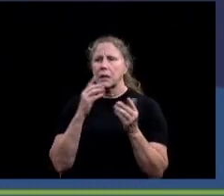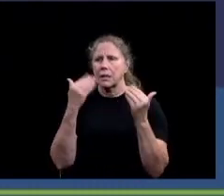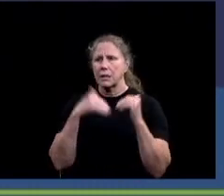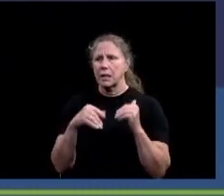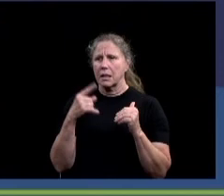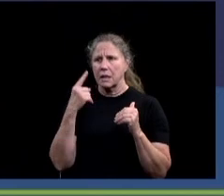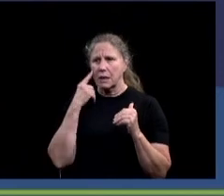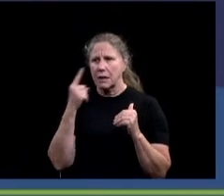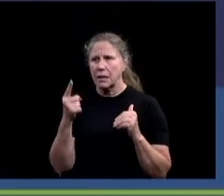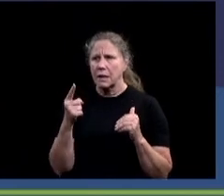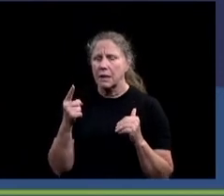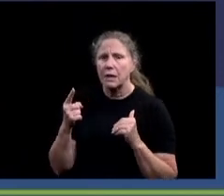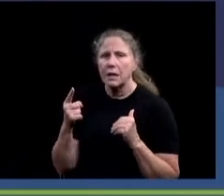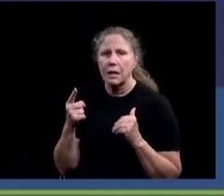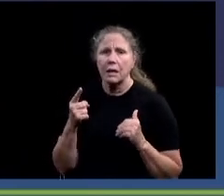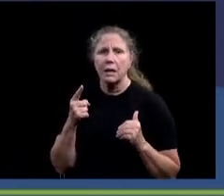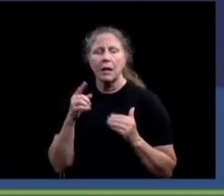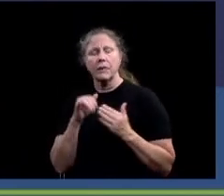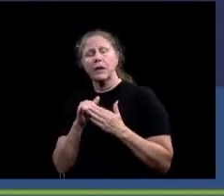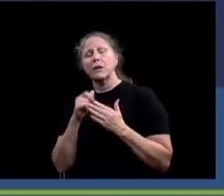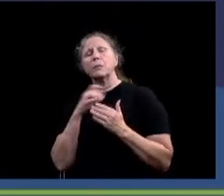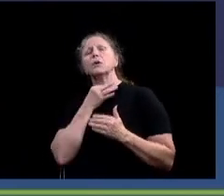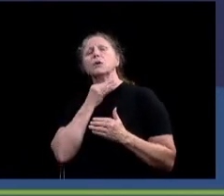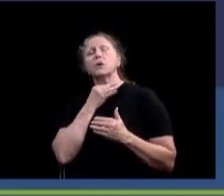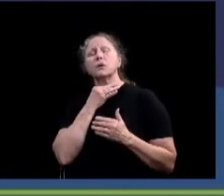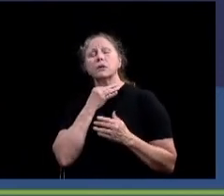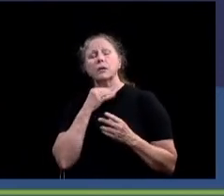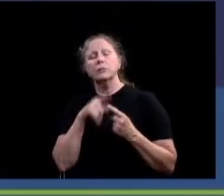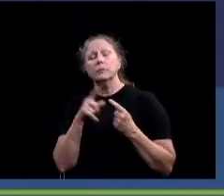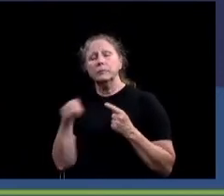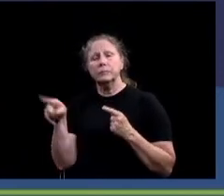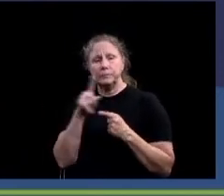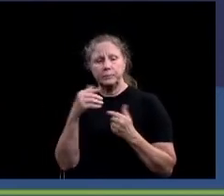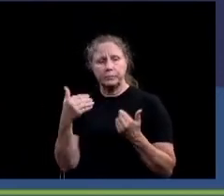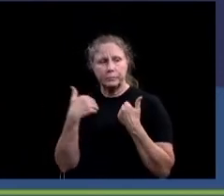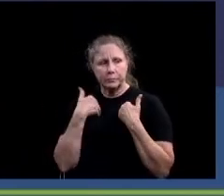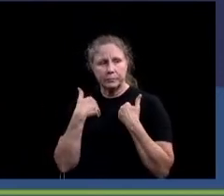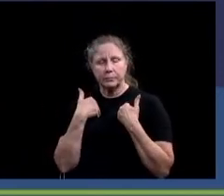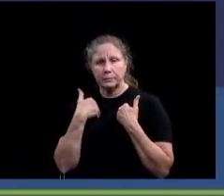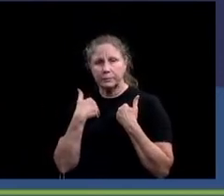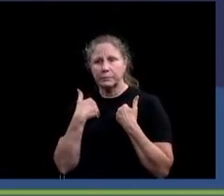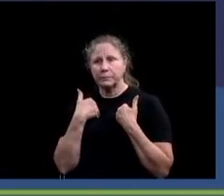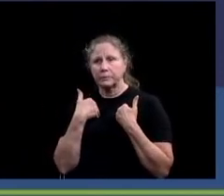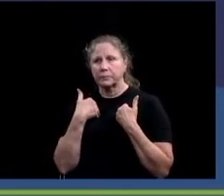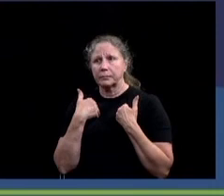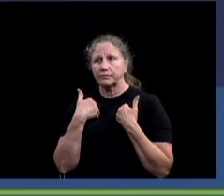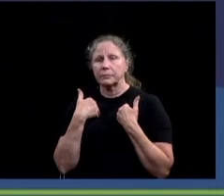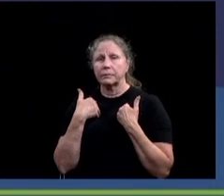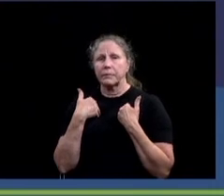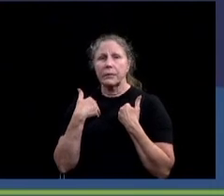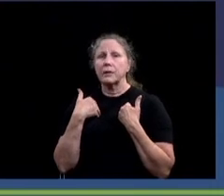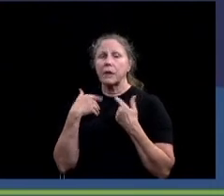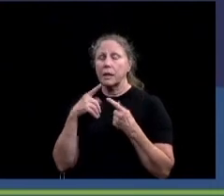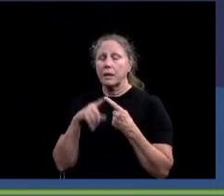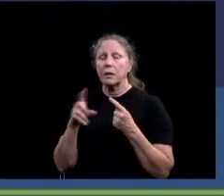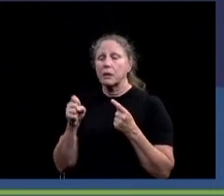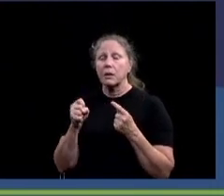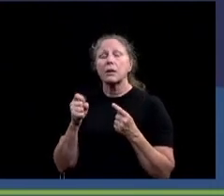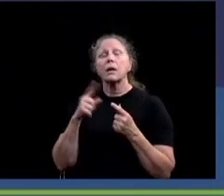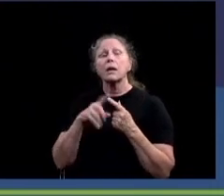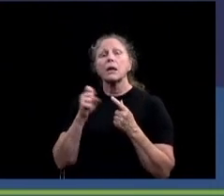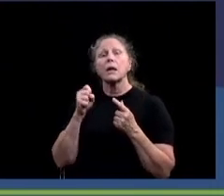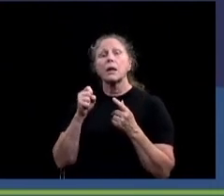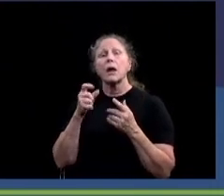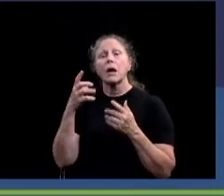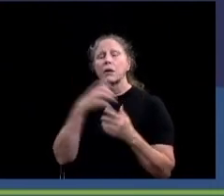curious, as you have, and we've seen nationally, these officers who have multiple complaints